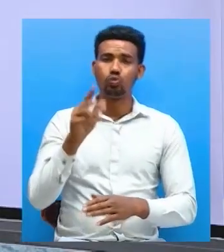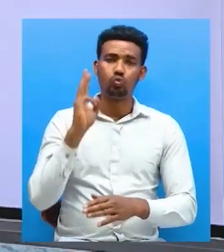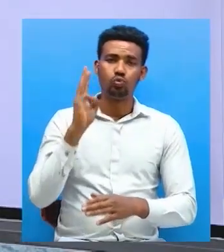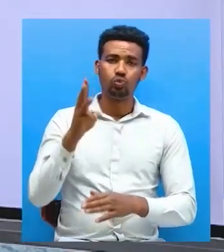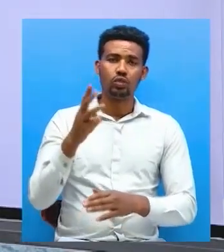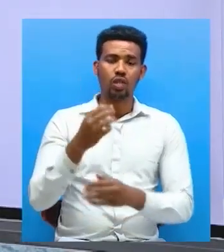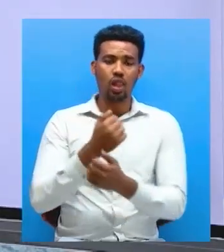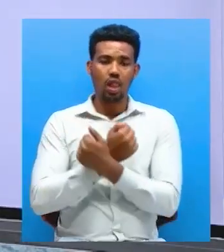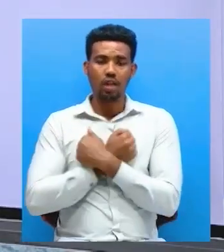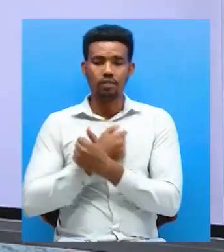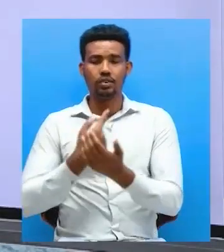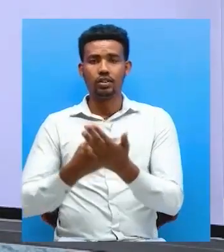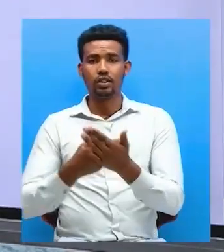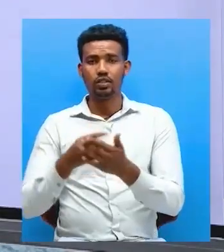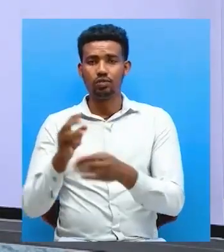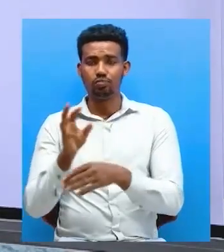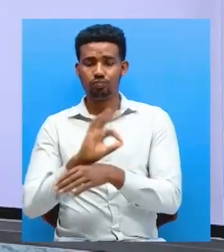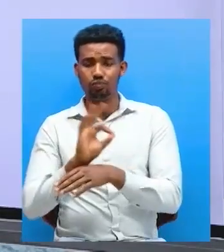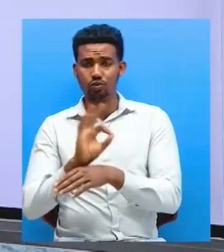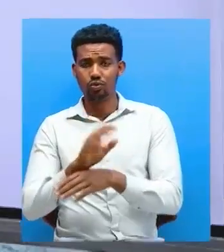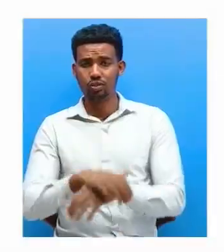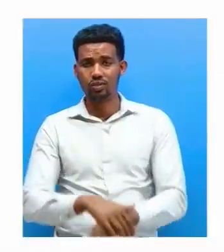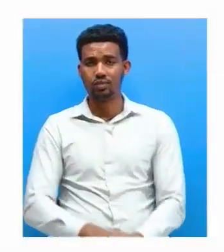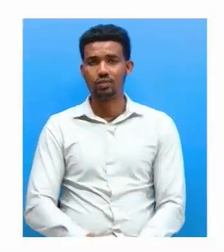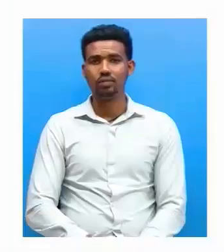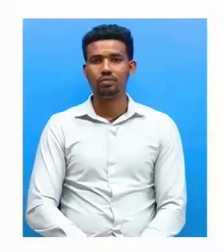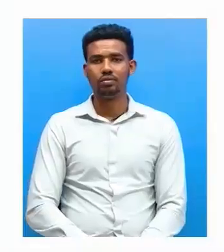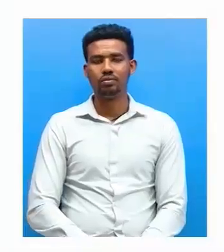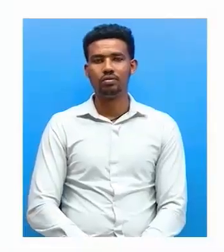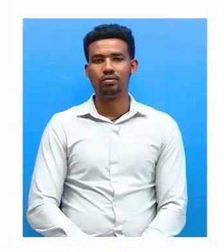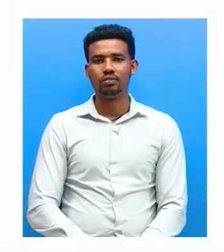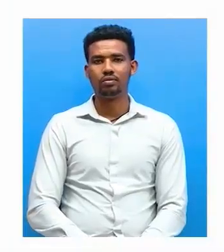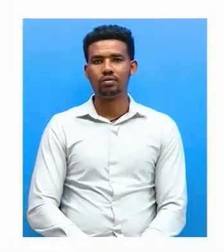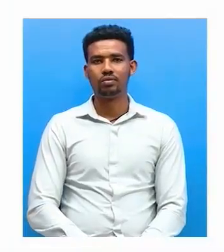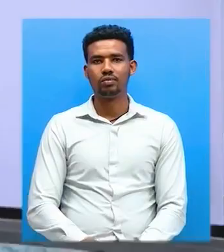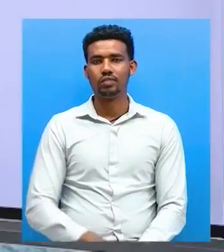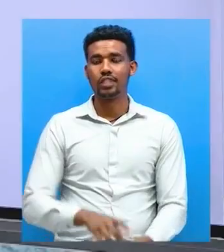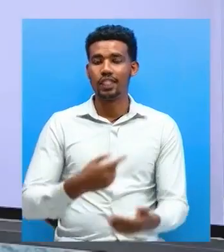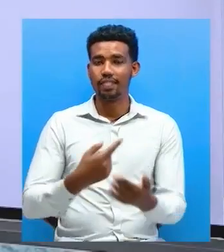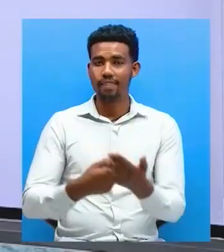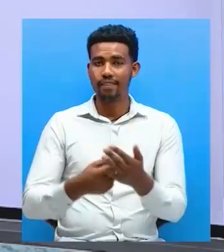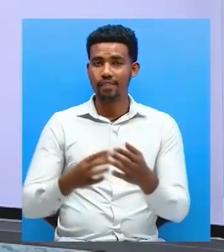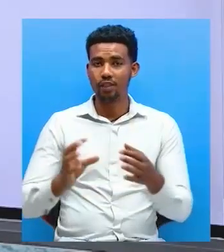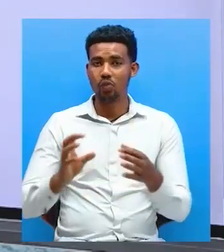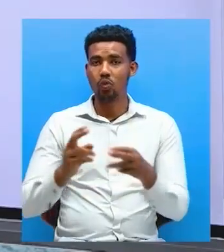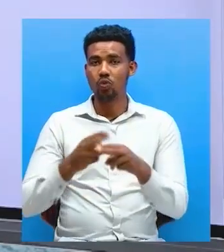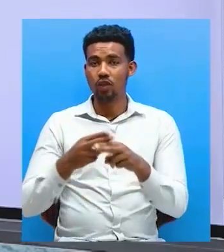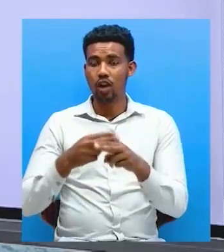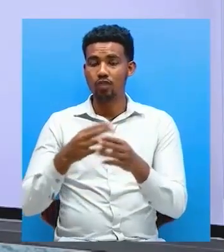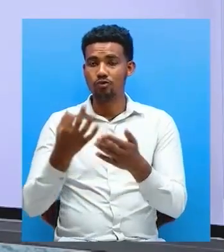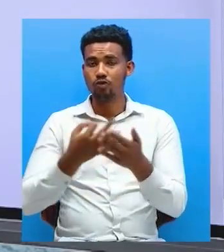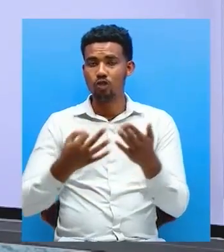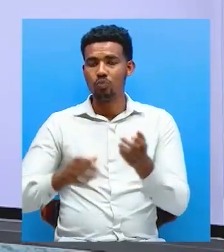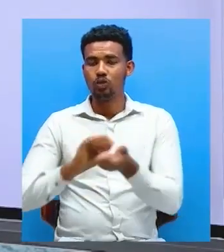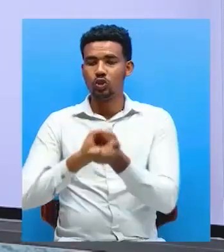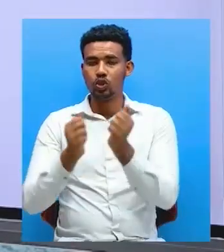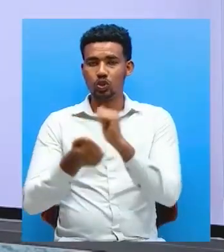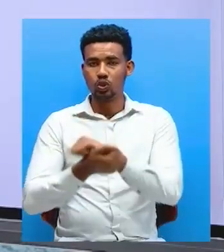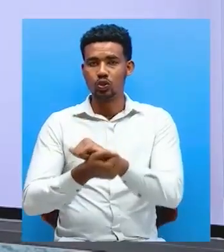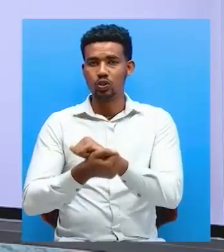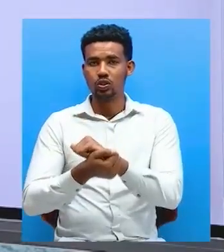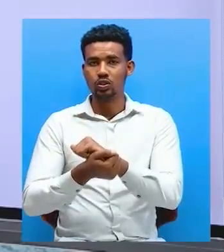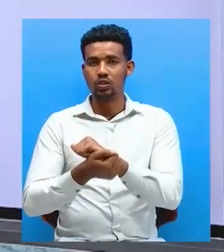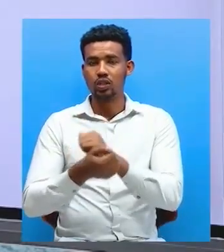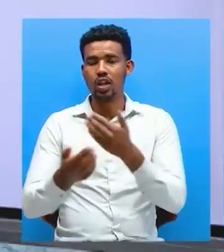love this movie. You would love this movie. This is the contracted form we are going to change with